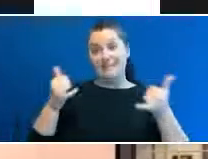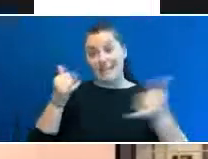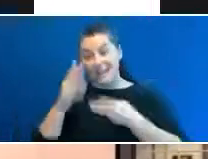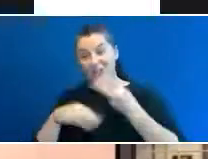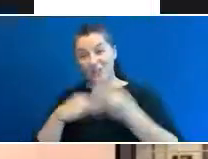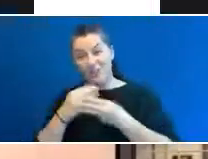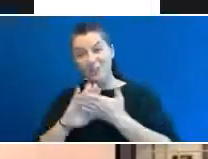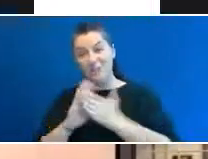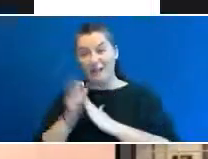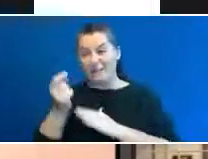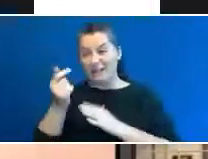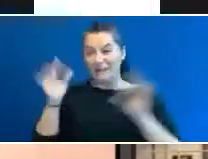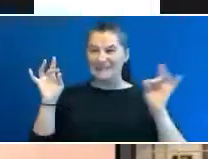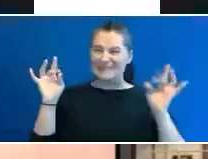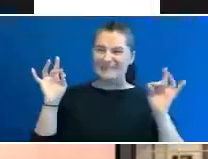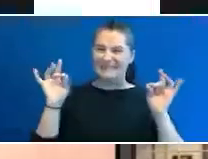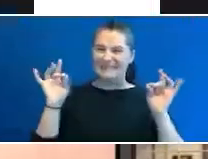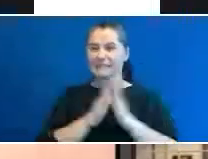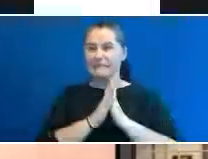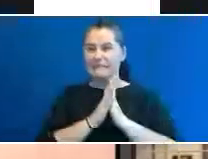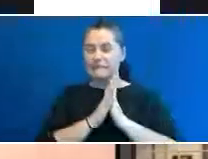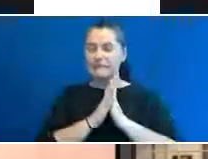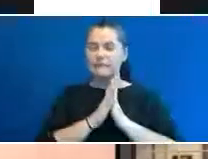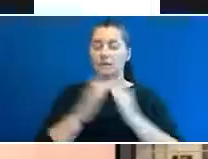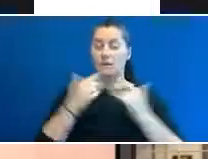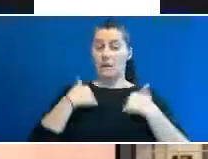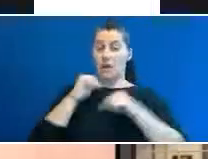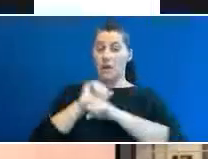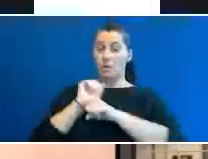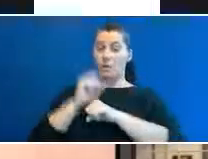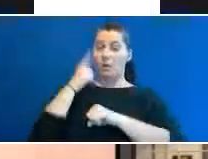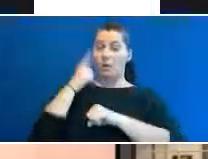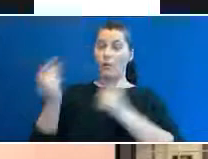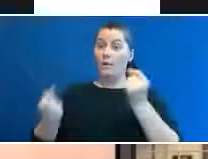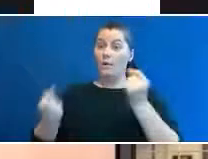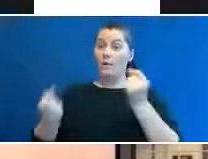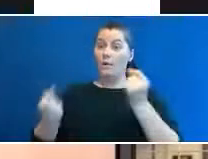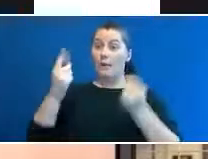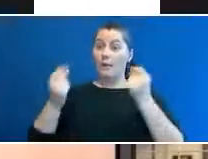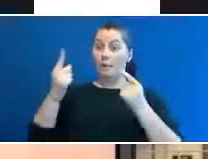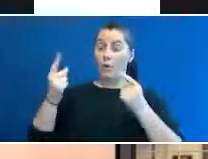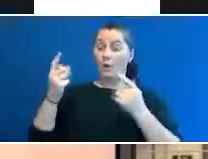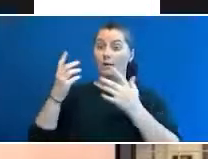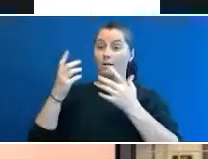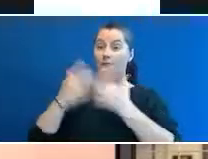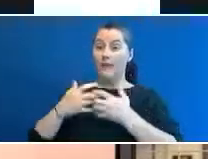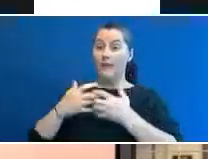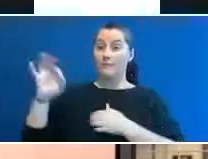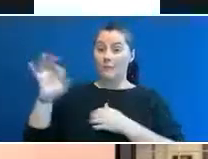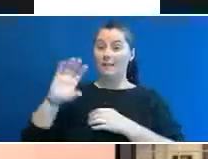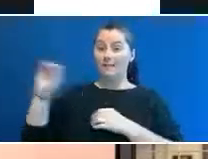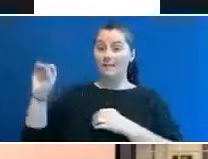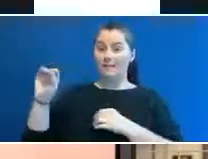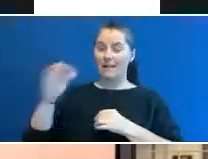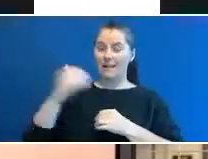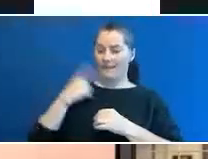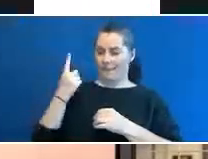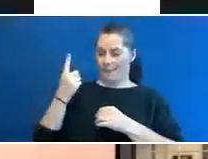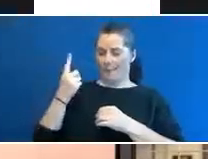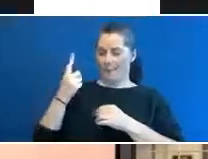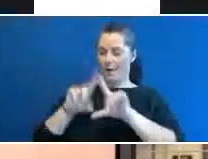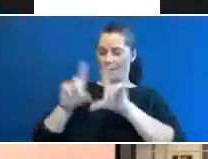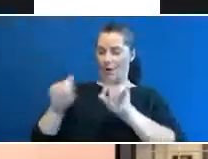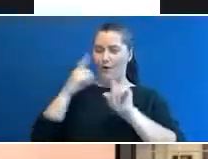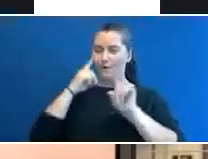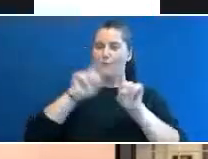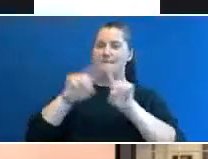become a little sticky. I used to work for a popcorn factory, and I had one of my cards for all of my different